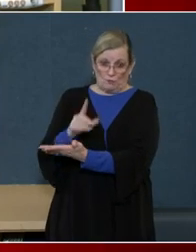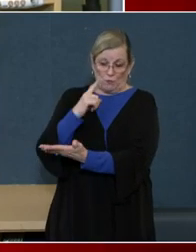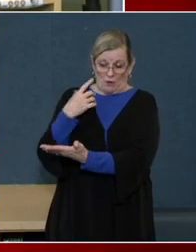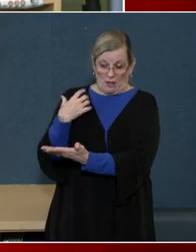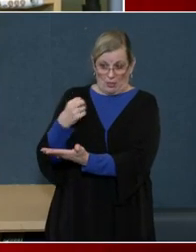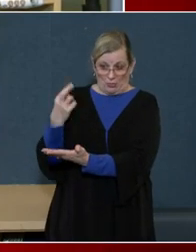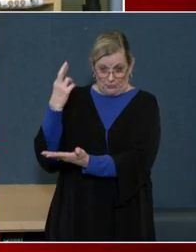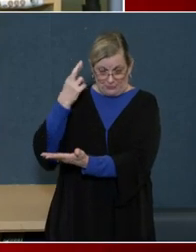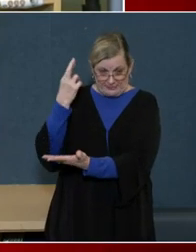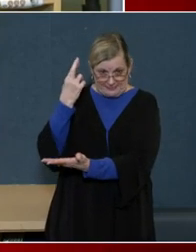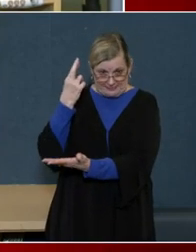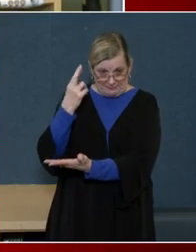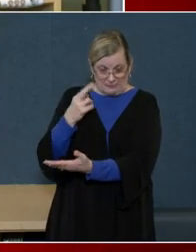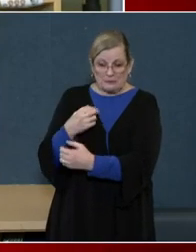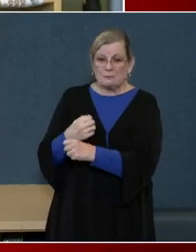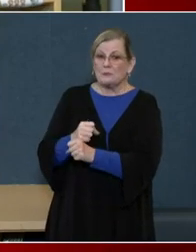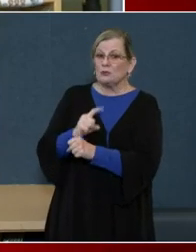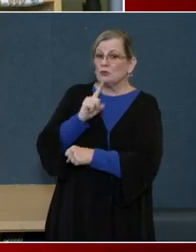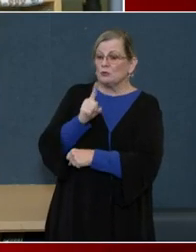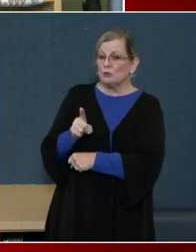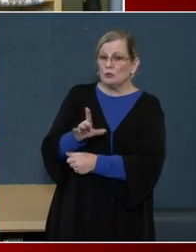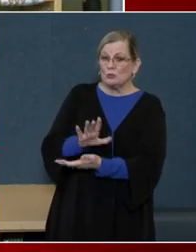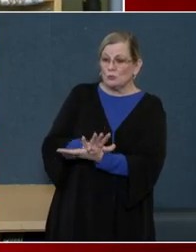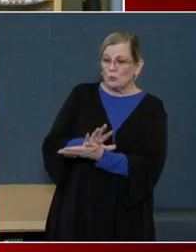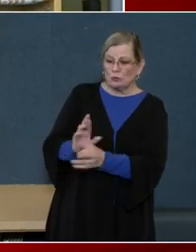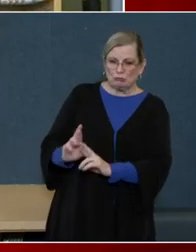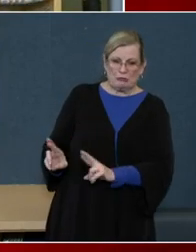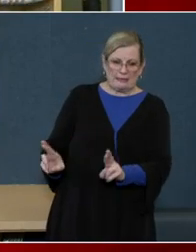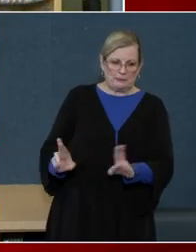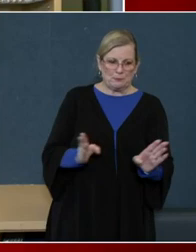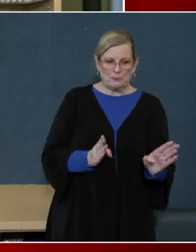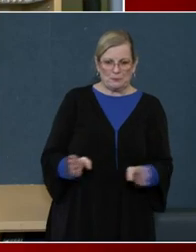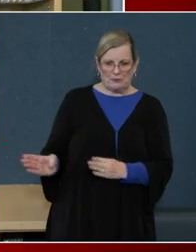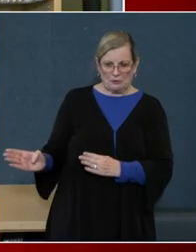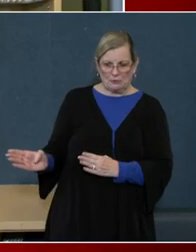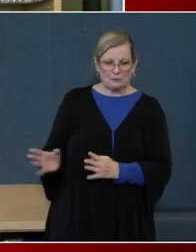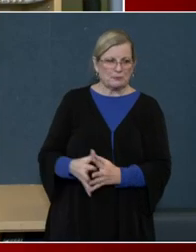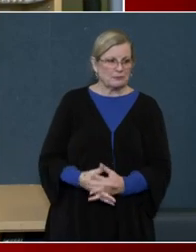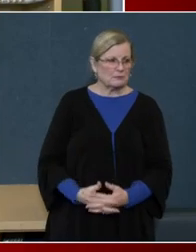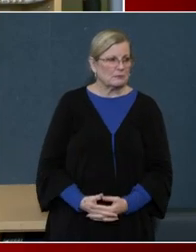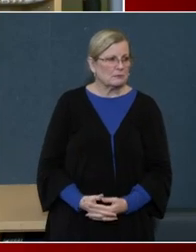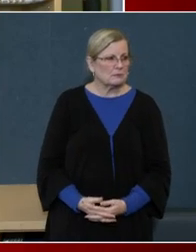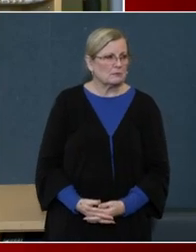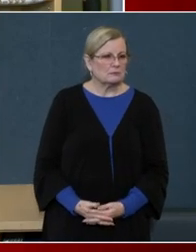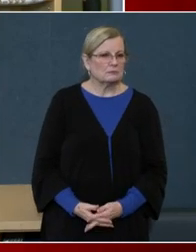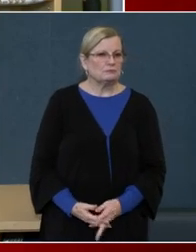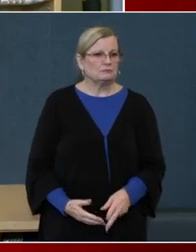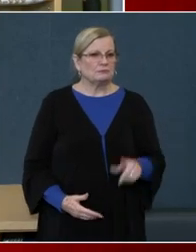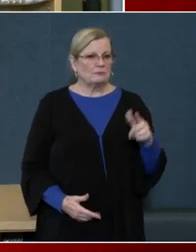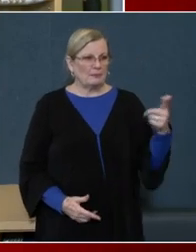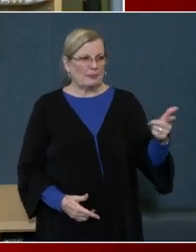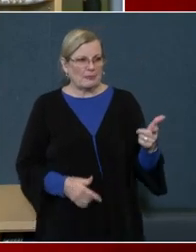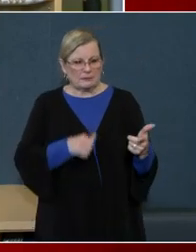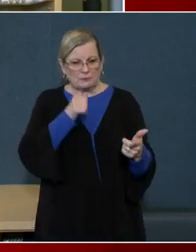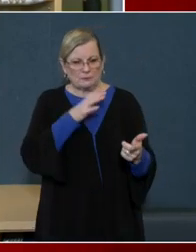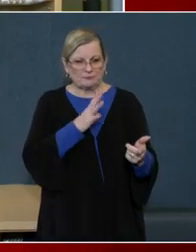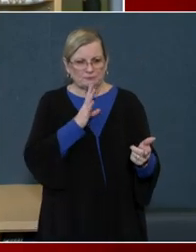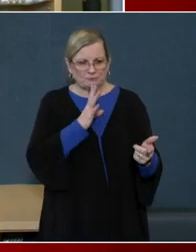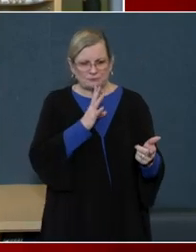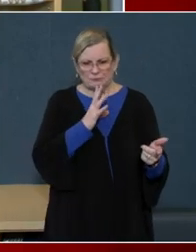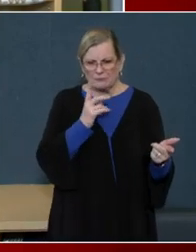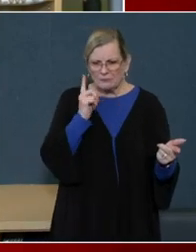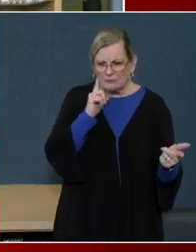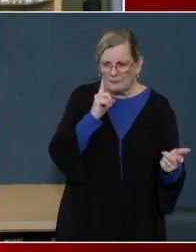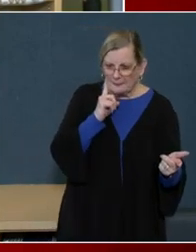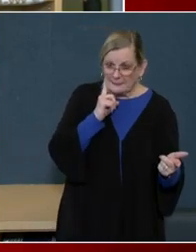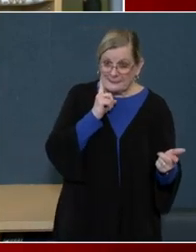schools are prepared to do so, and there are clear protocols for that. What is the plan then if a student needs a medication, say a student with diabetes